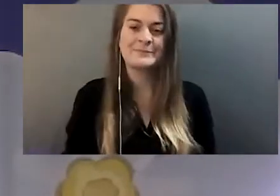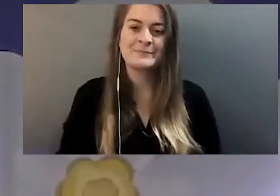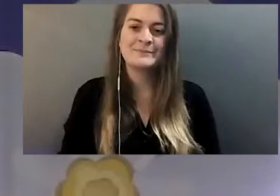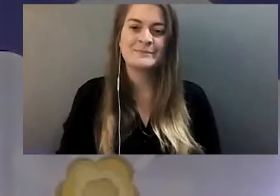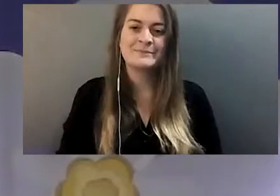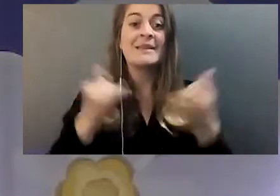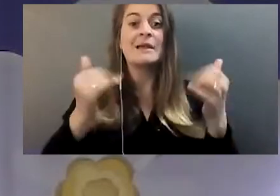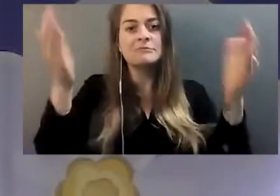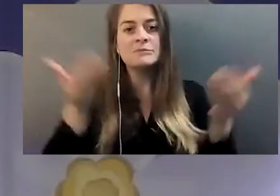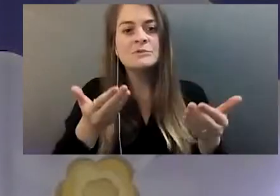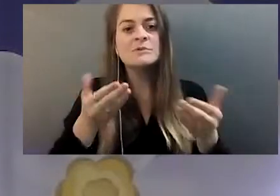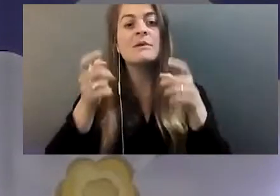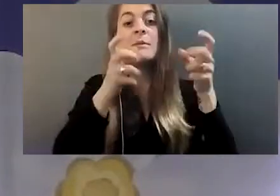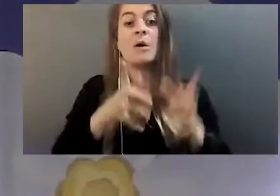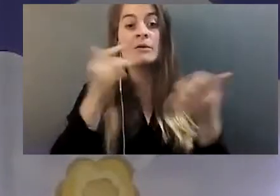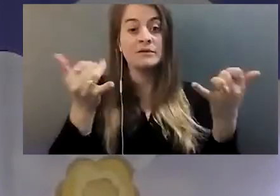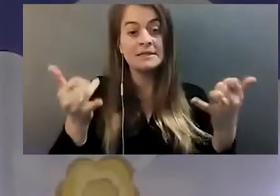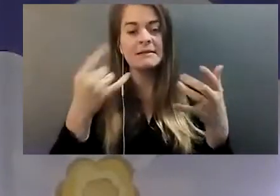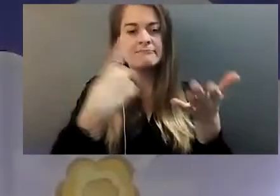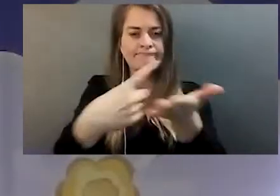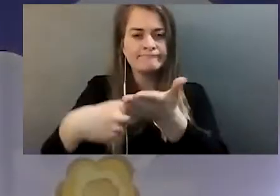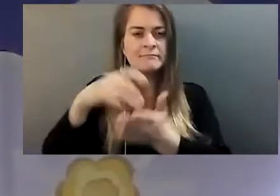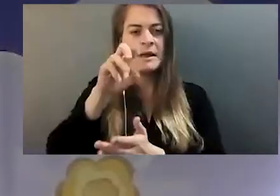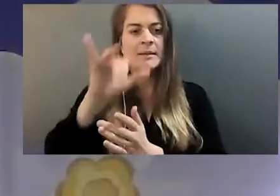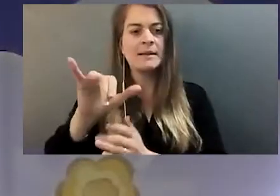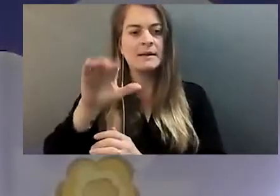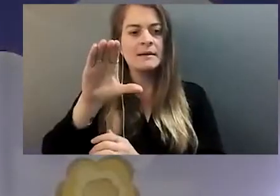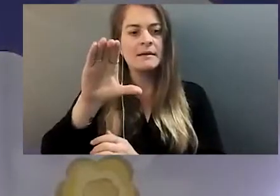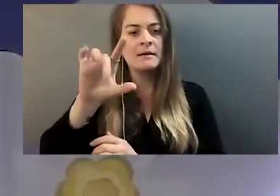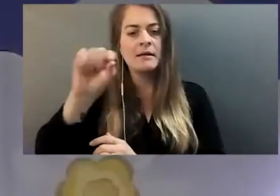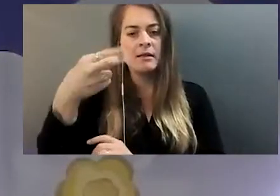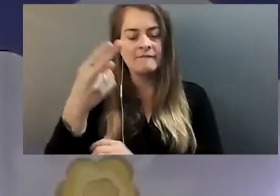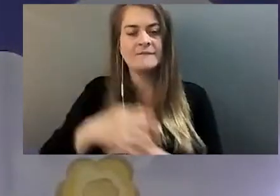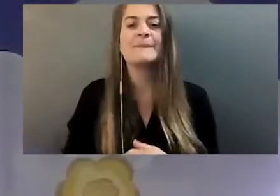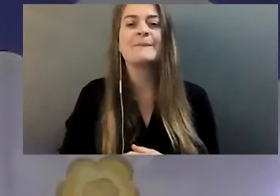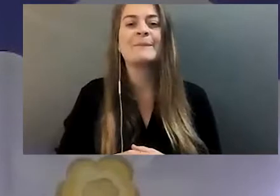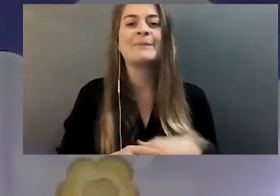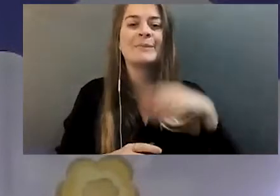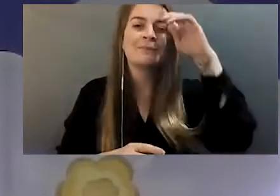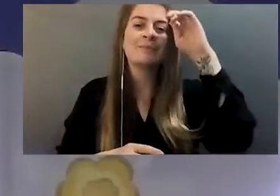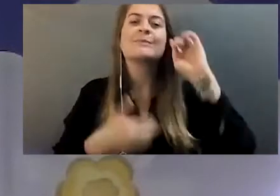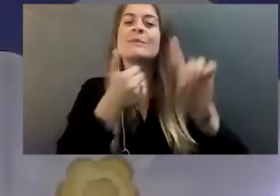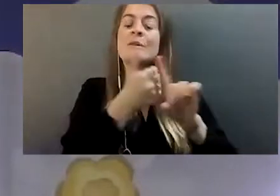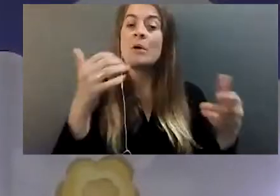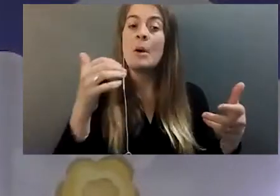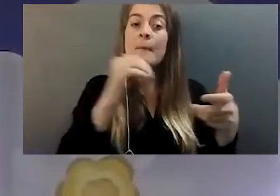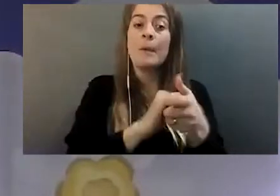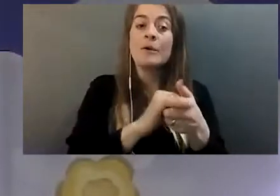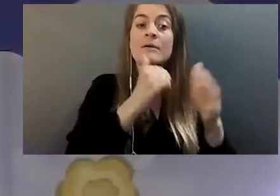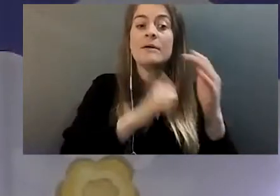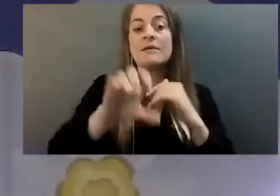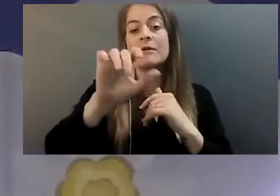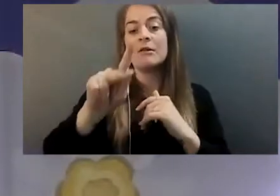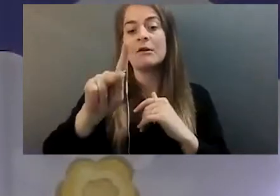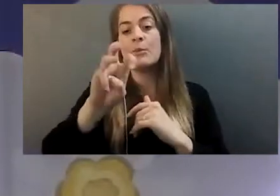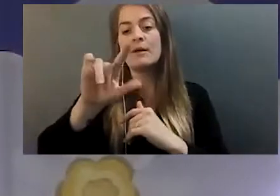I'd like to introduce the moderator for today's conversation, Emily Clough. Emily is a partner at Clark Wilson LLP,